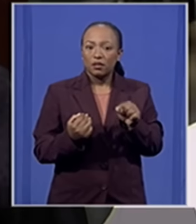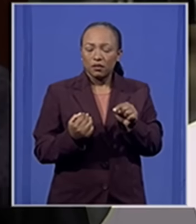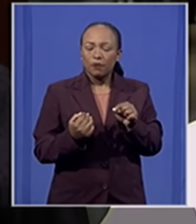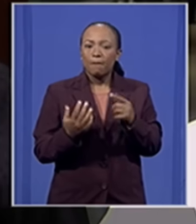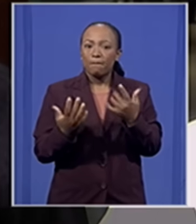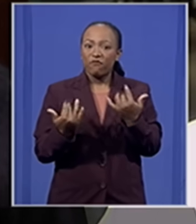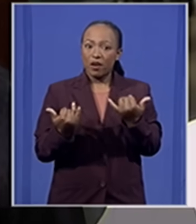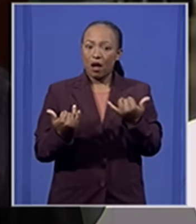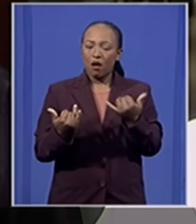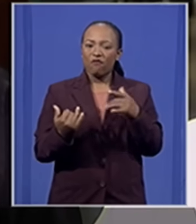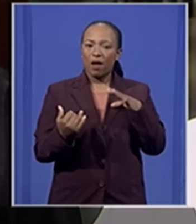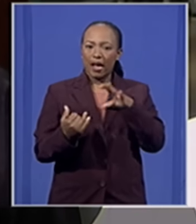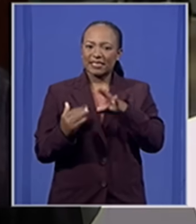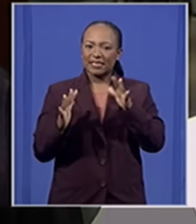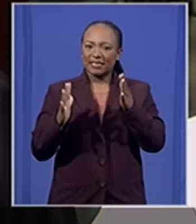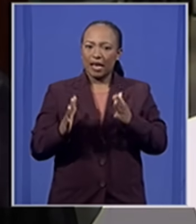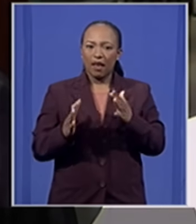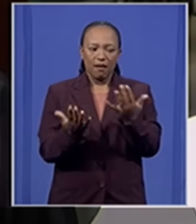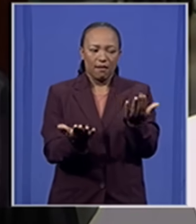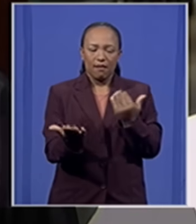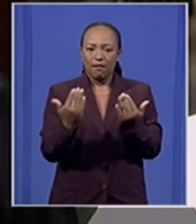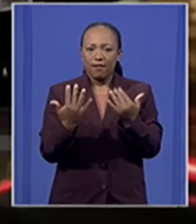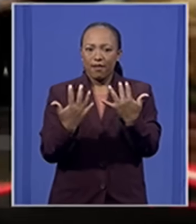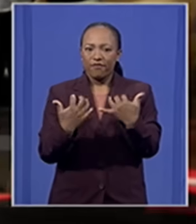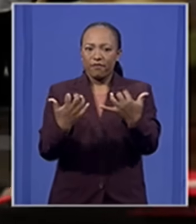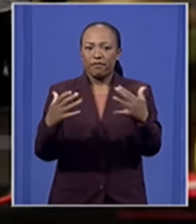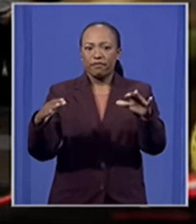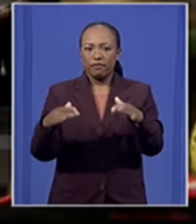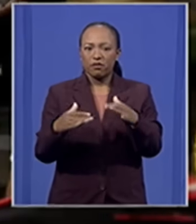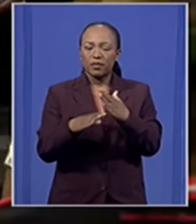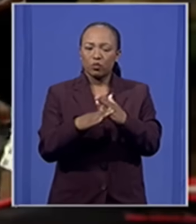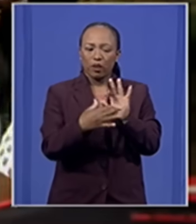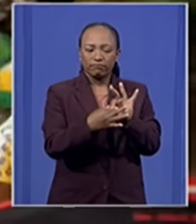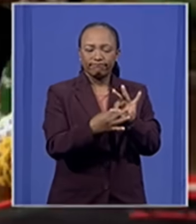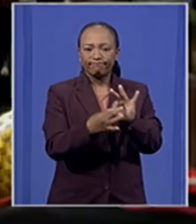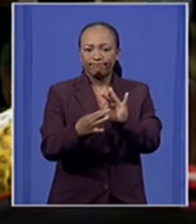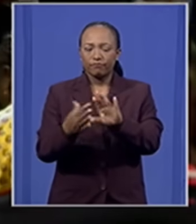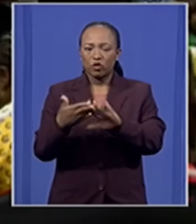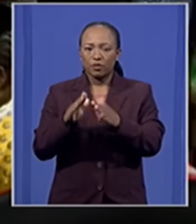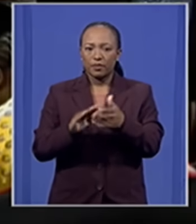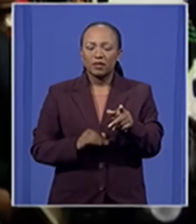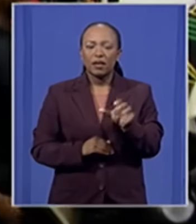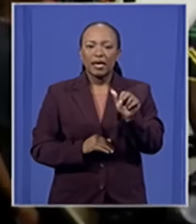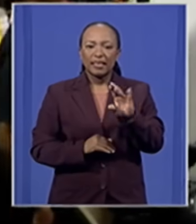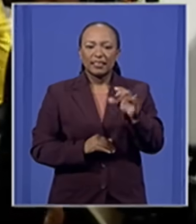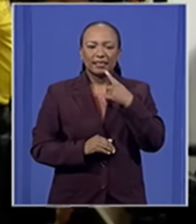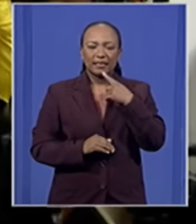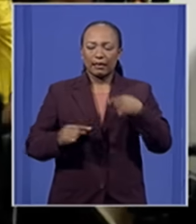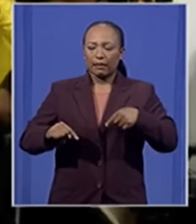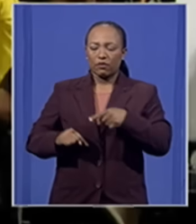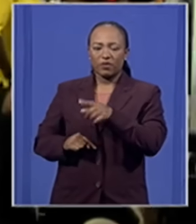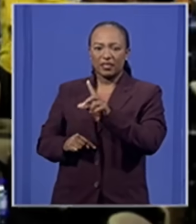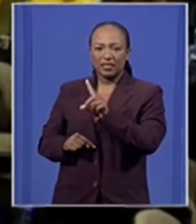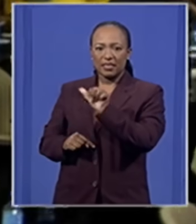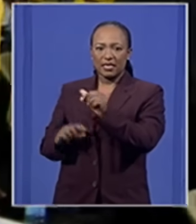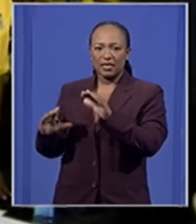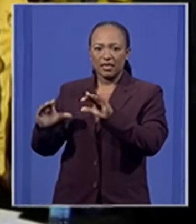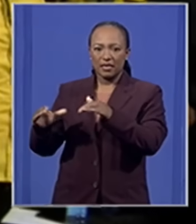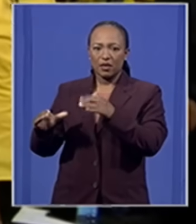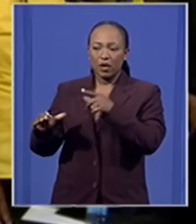call is about connection with the masses. ANC e re ha isisingwe ke DA ya ntwe e qosa ka o se